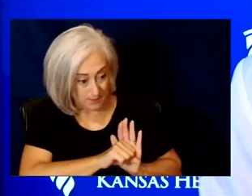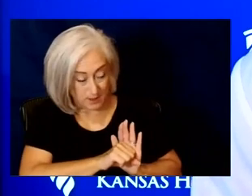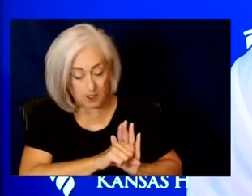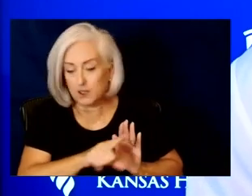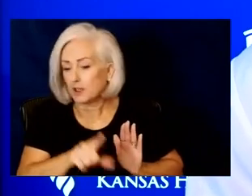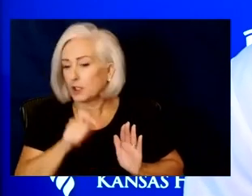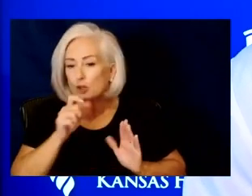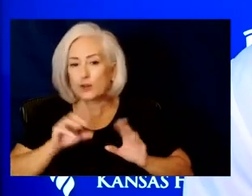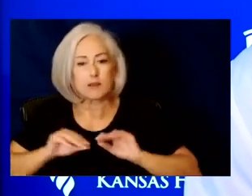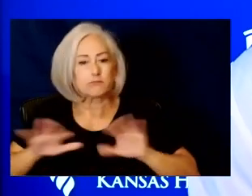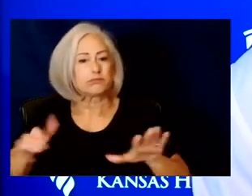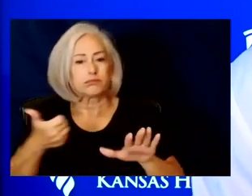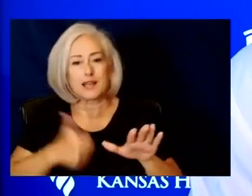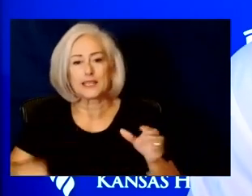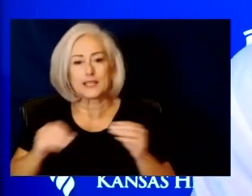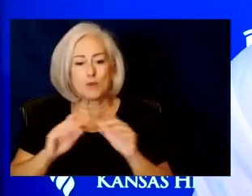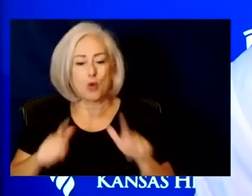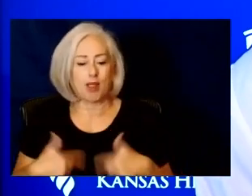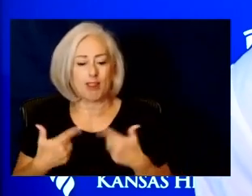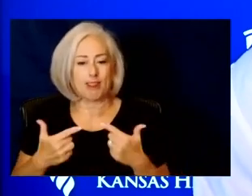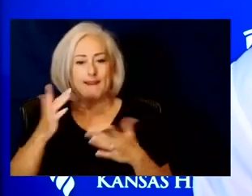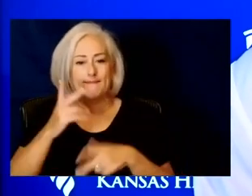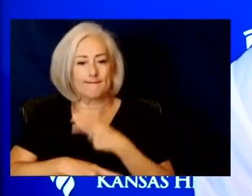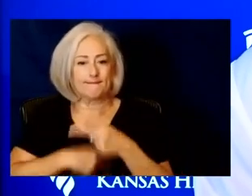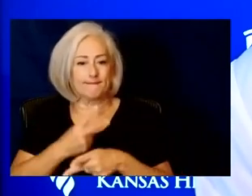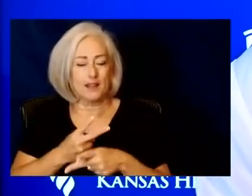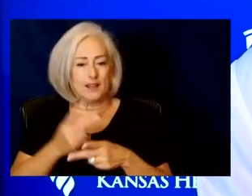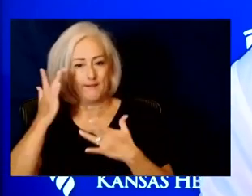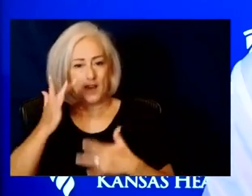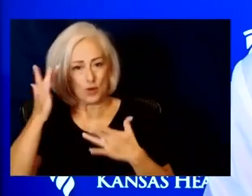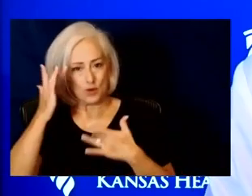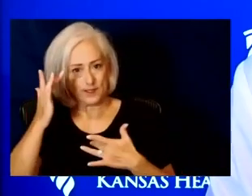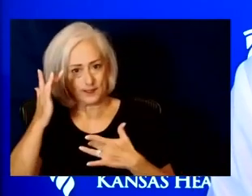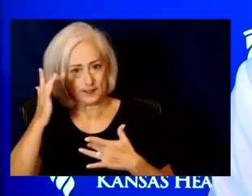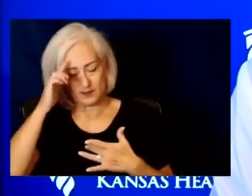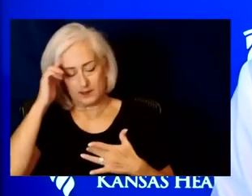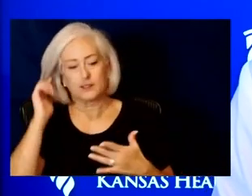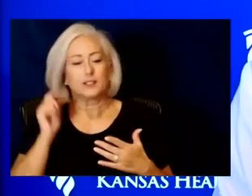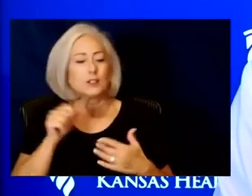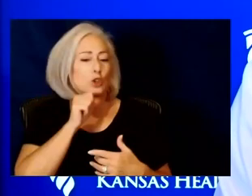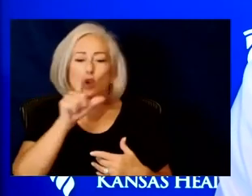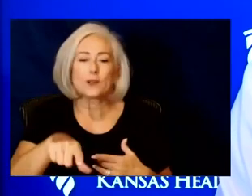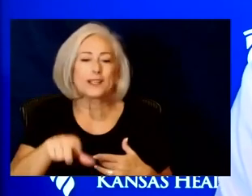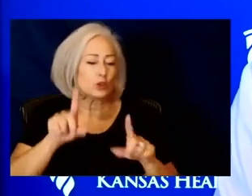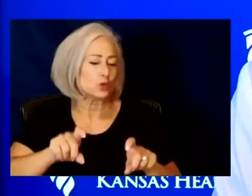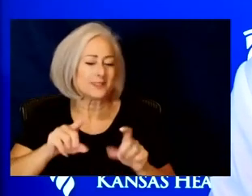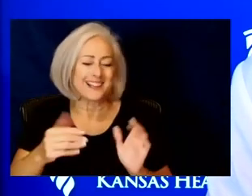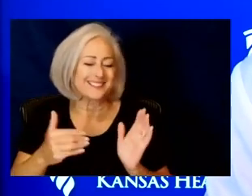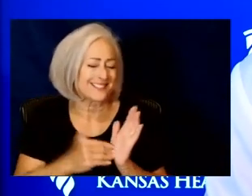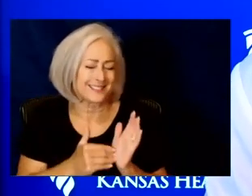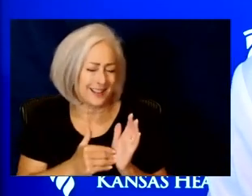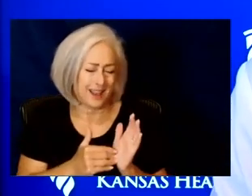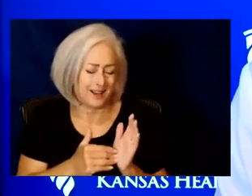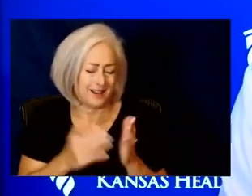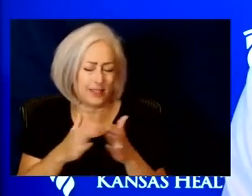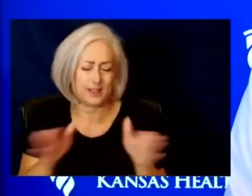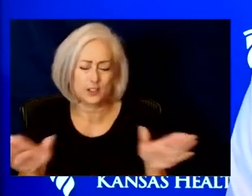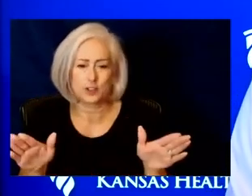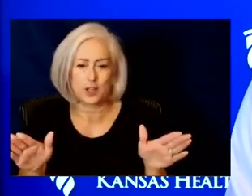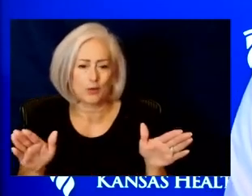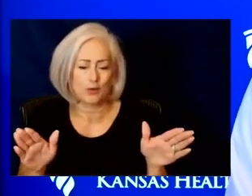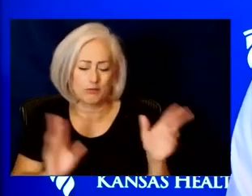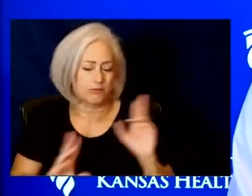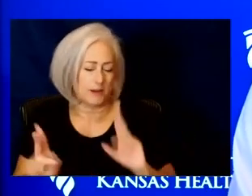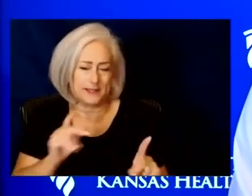You should not really be testing again. The general public, doesn't really need to be testing again. That's currently not in the